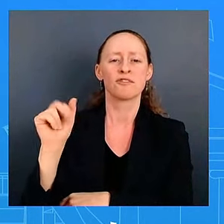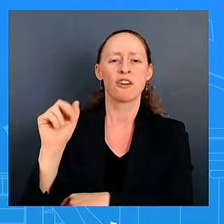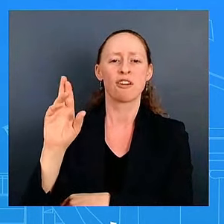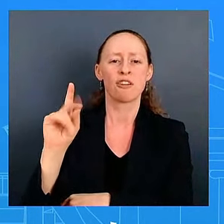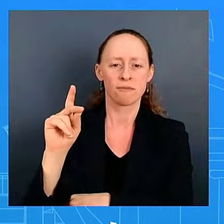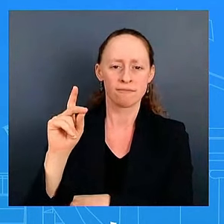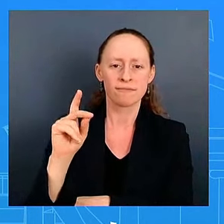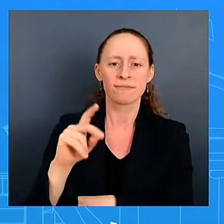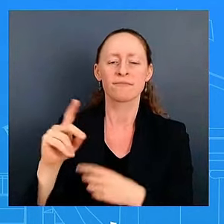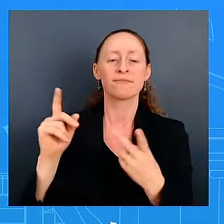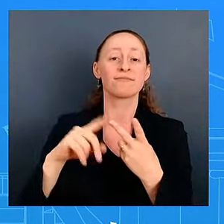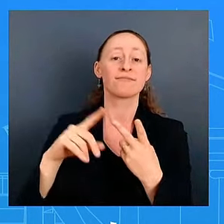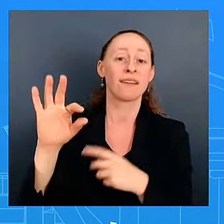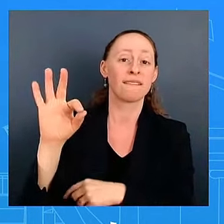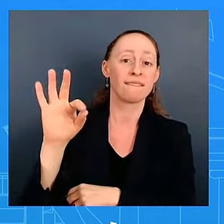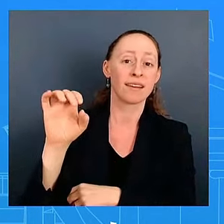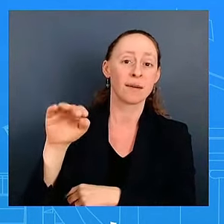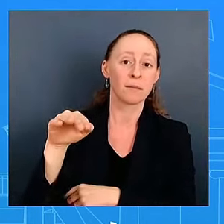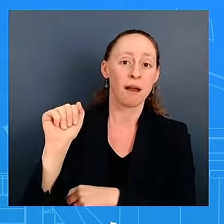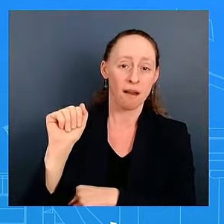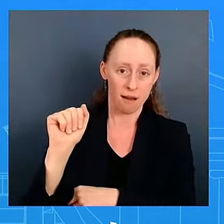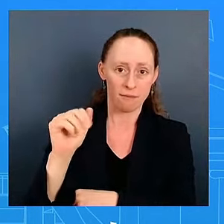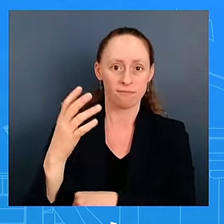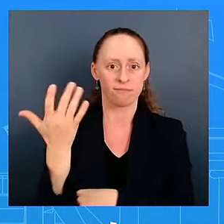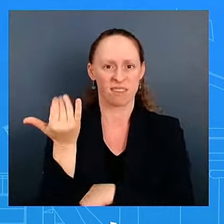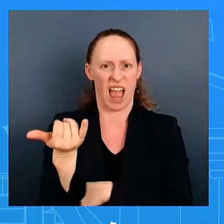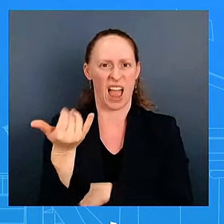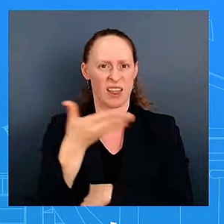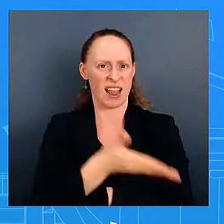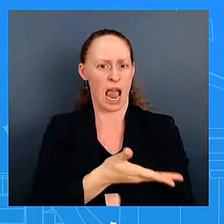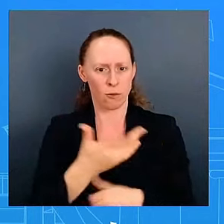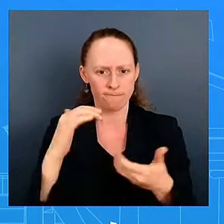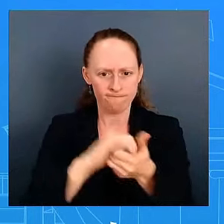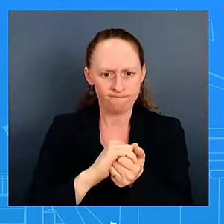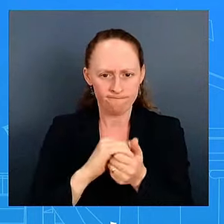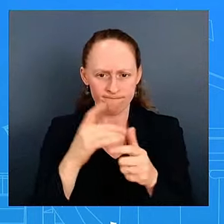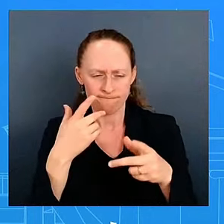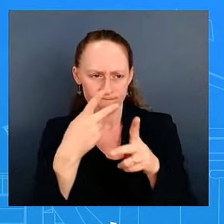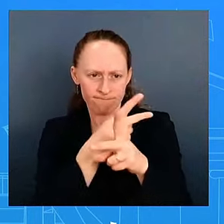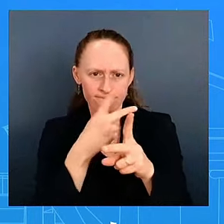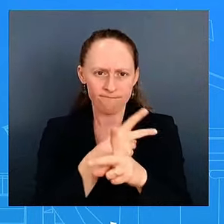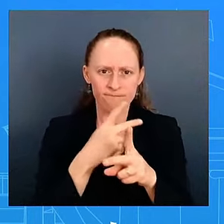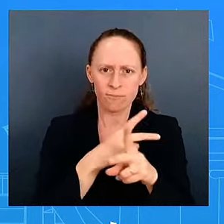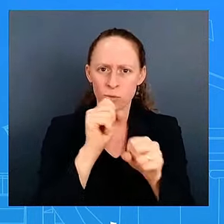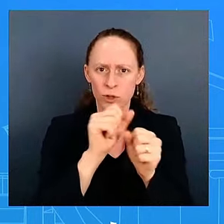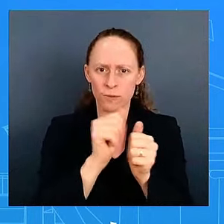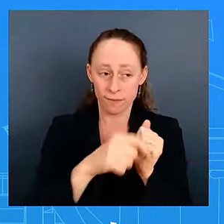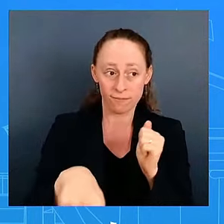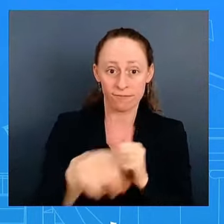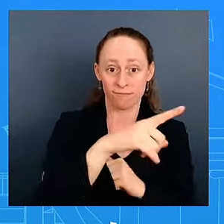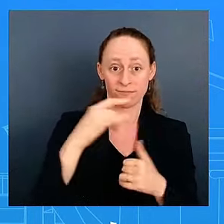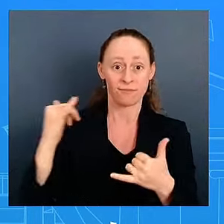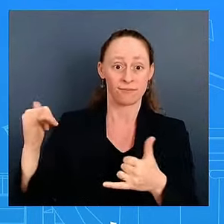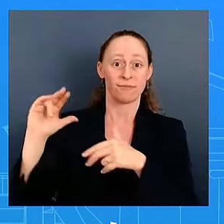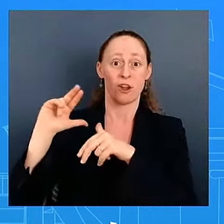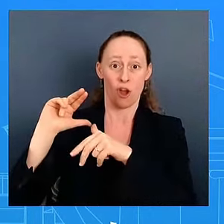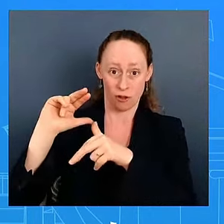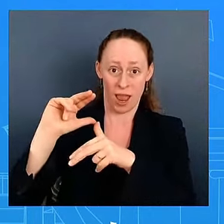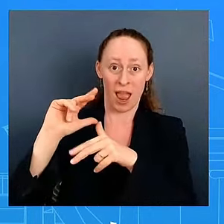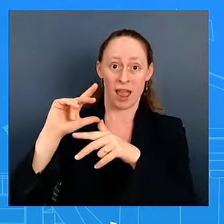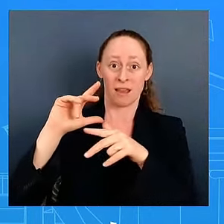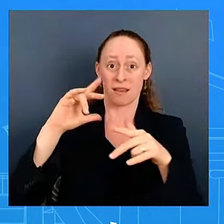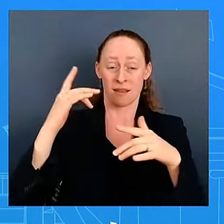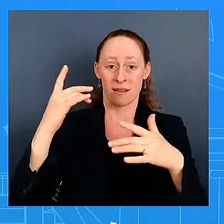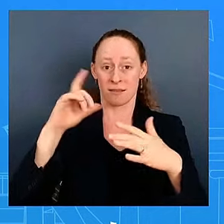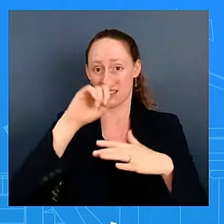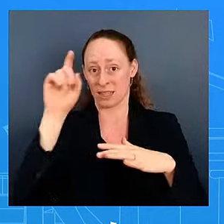counterparts. While the storm has passed, our greatest concern right now is power outages and extreme heat. So we want